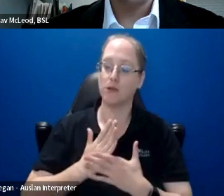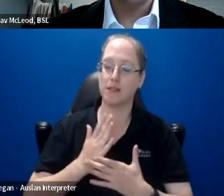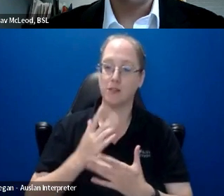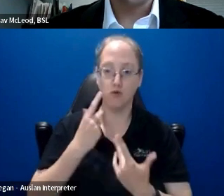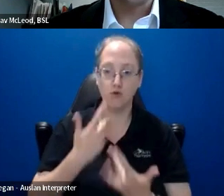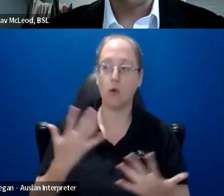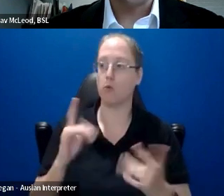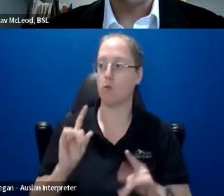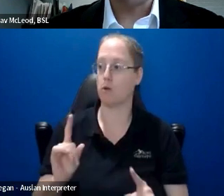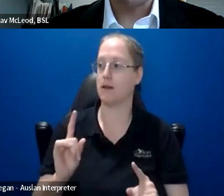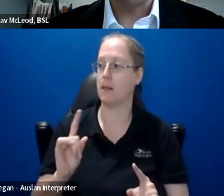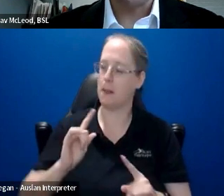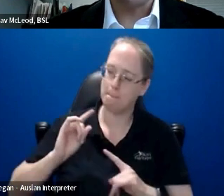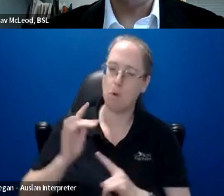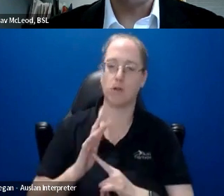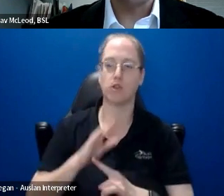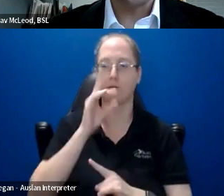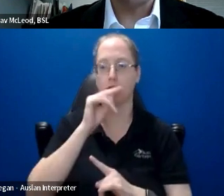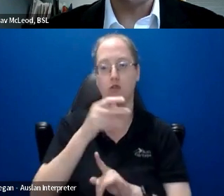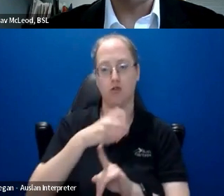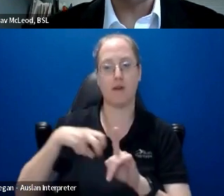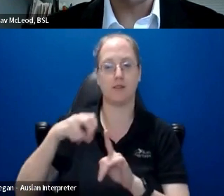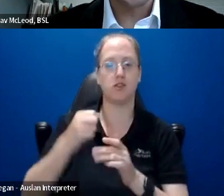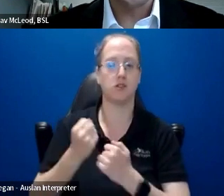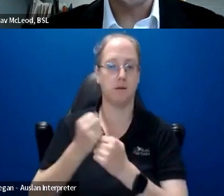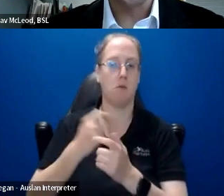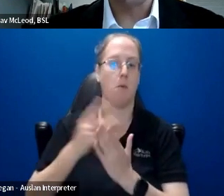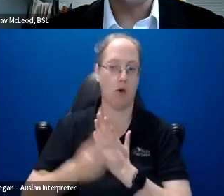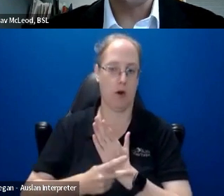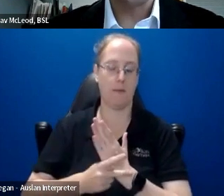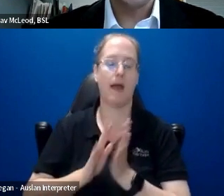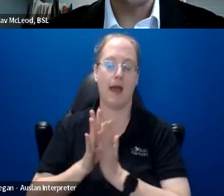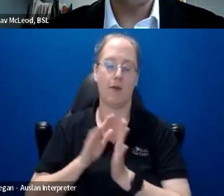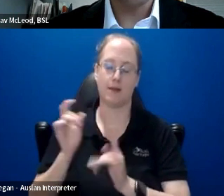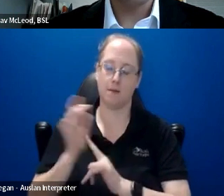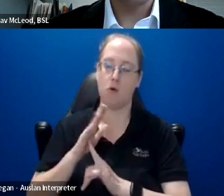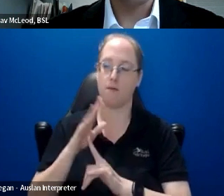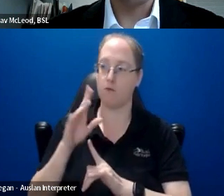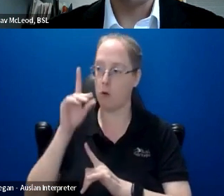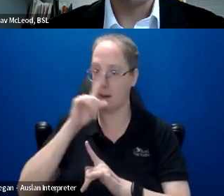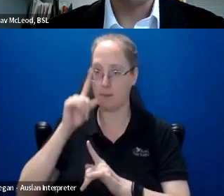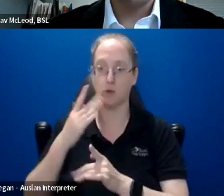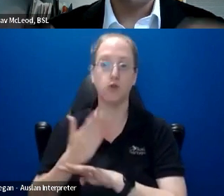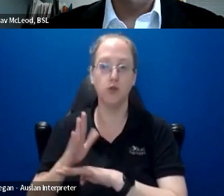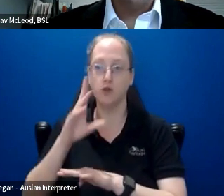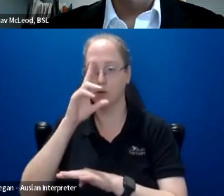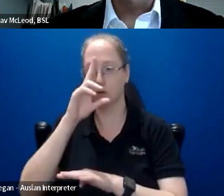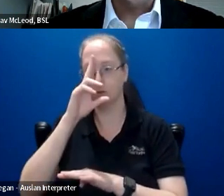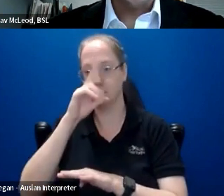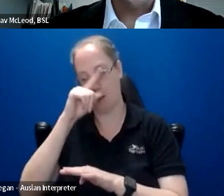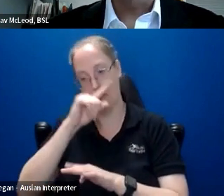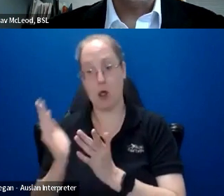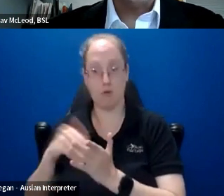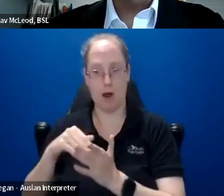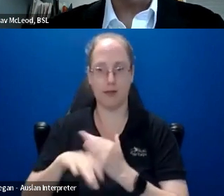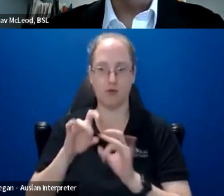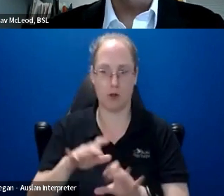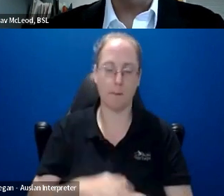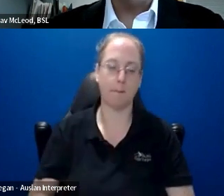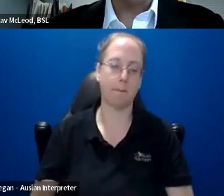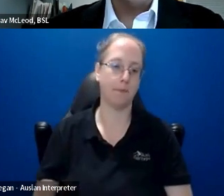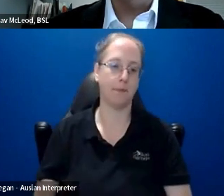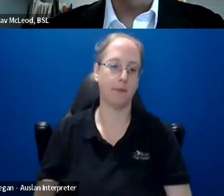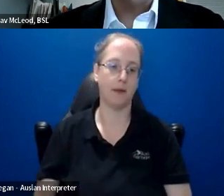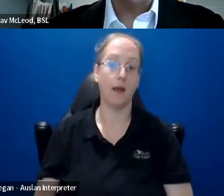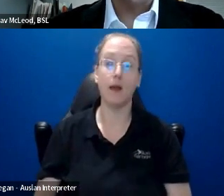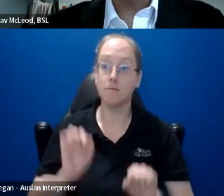critical the Youth Transition Support Program is to young people who are new to Australia. Your shared experiences